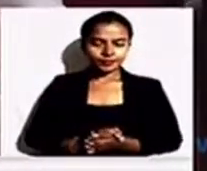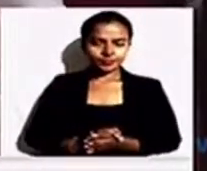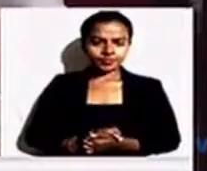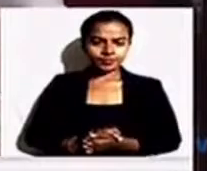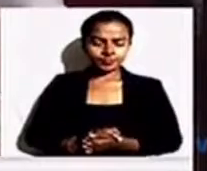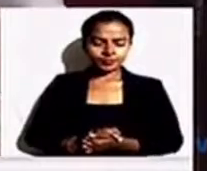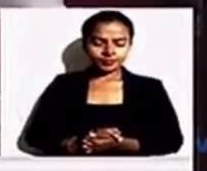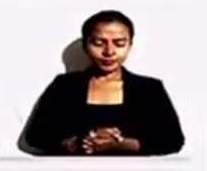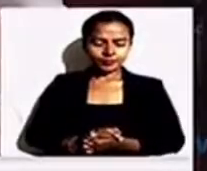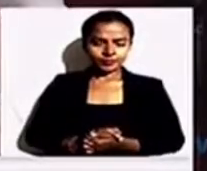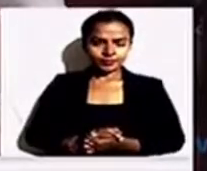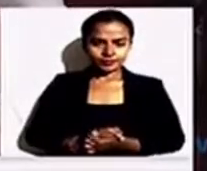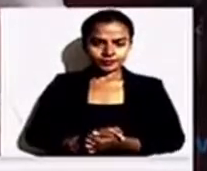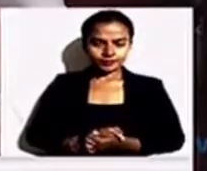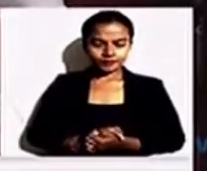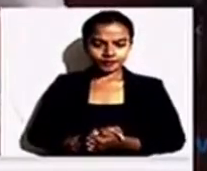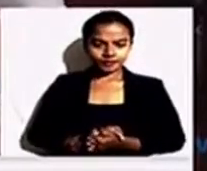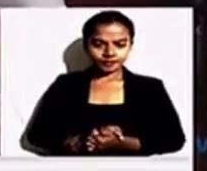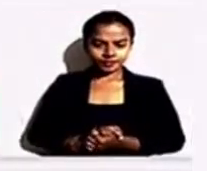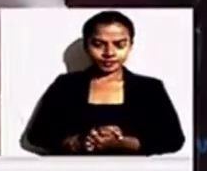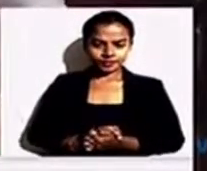Were